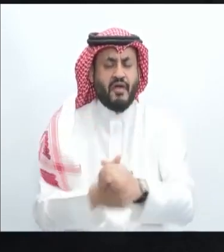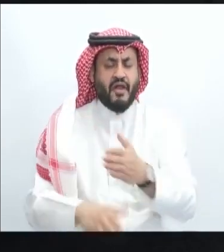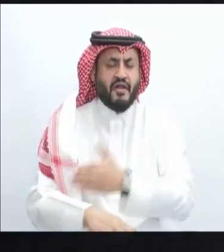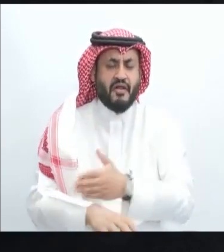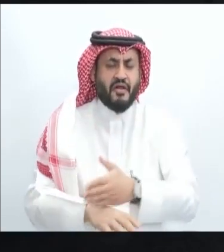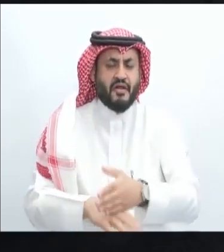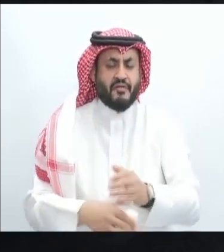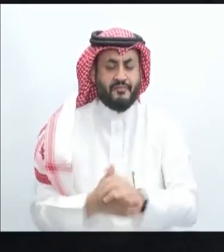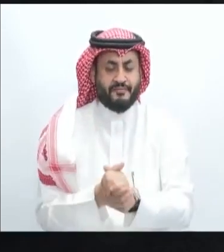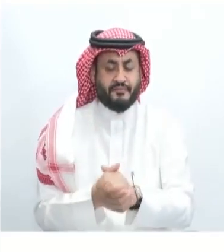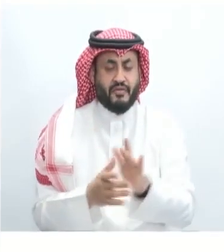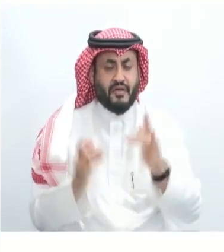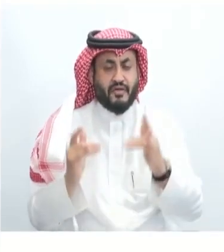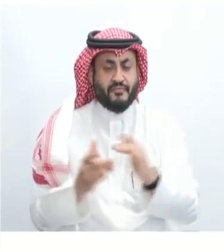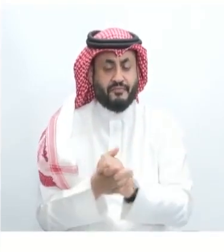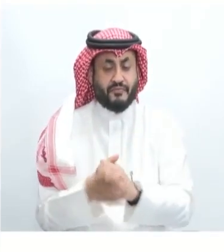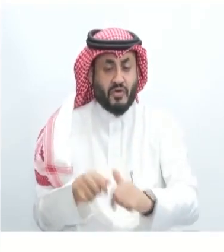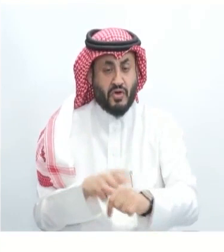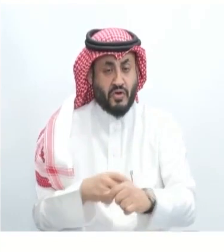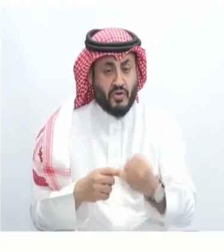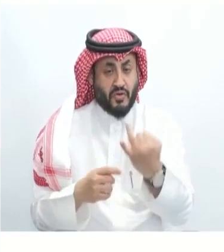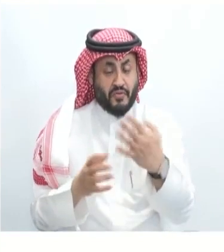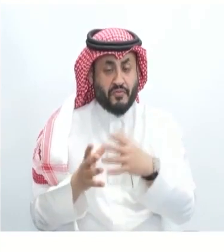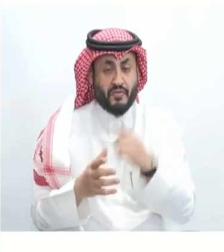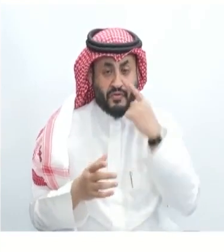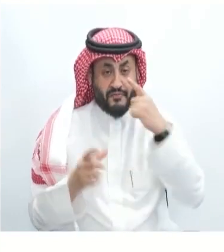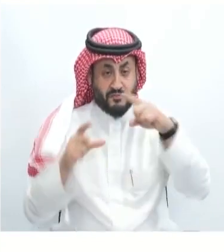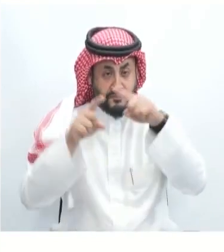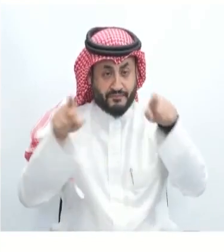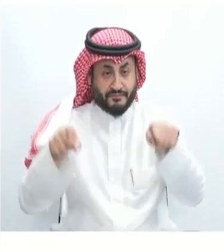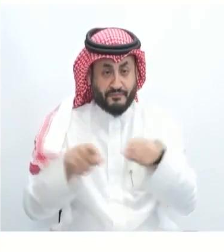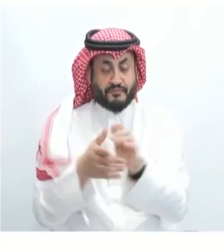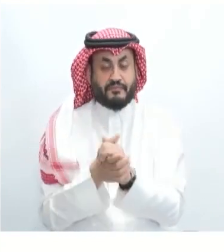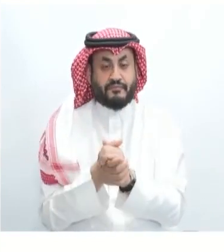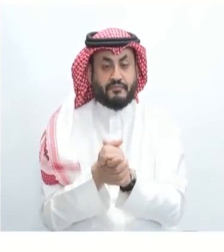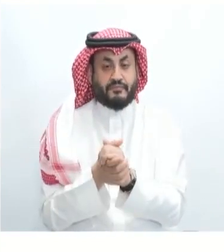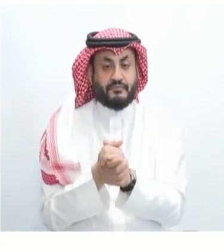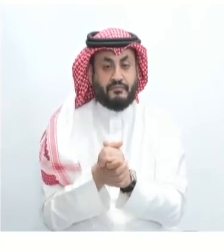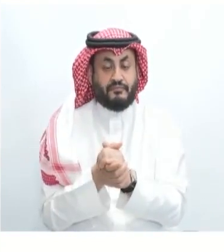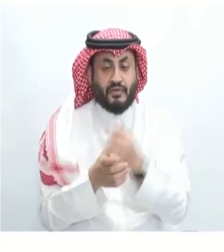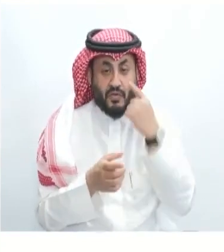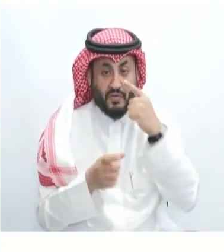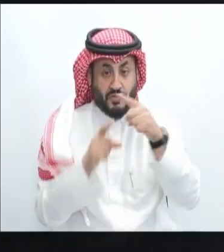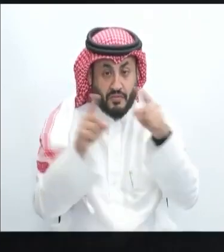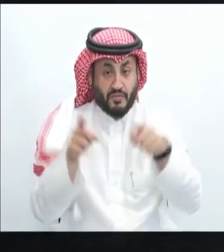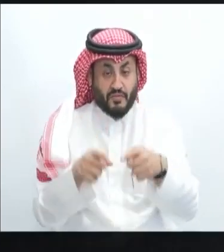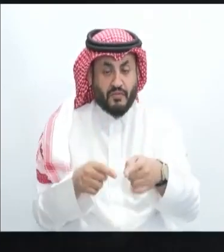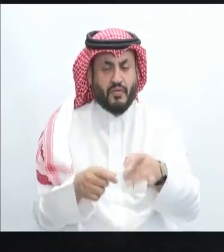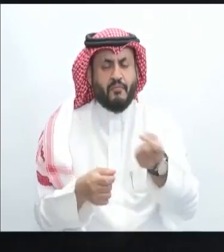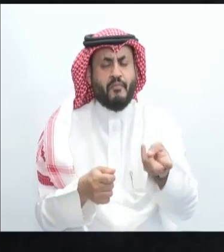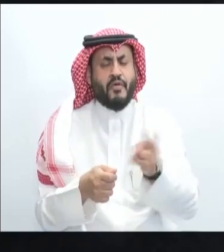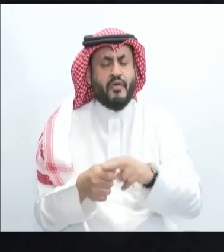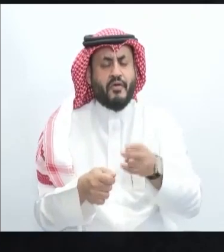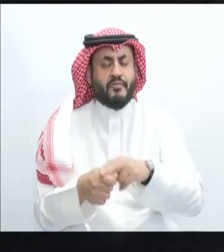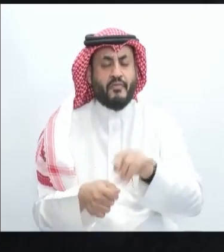more than sitting too much on watching TV. So watching too much TV is one of the things that